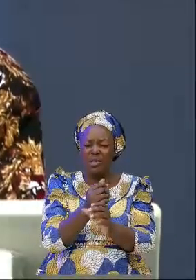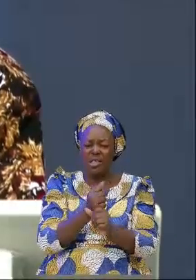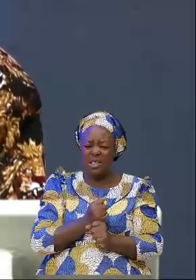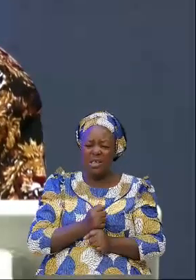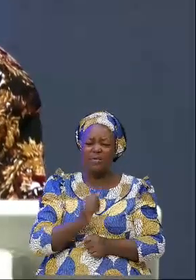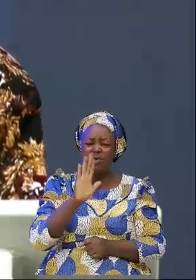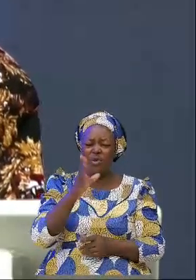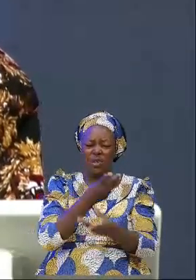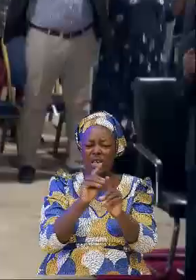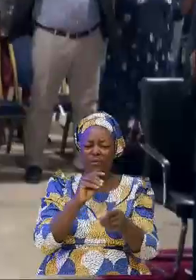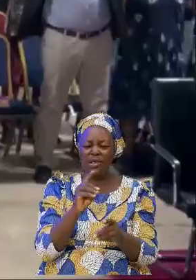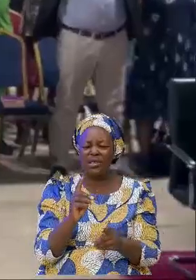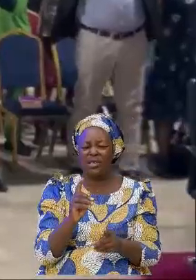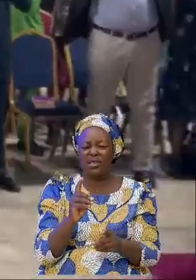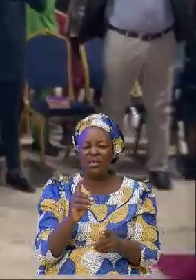Receive your healing.